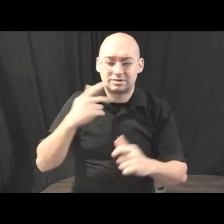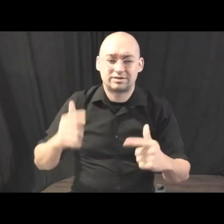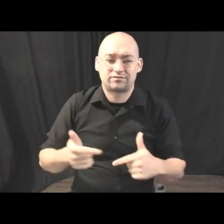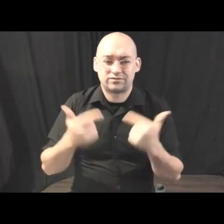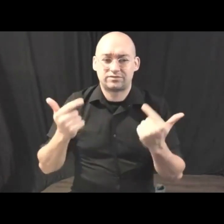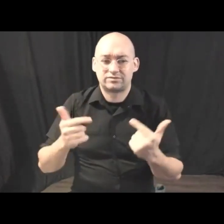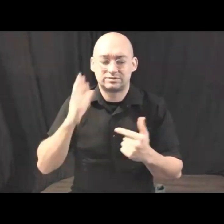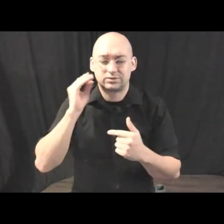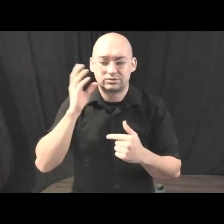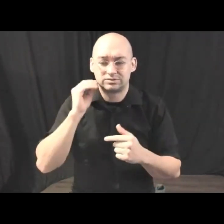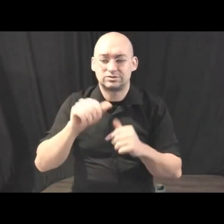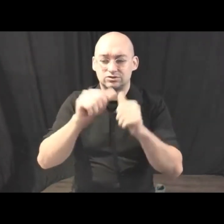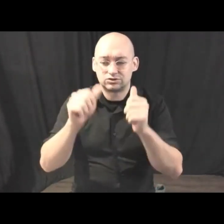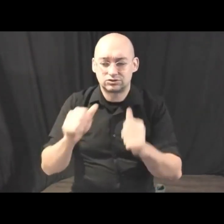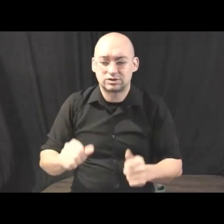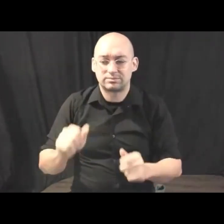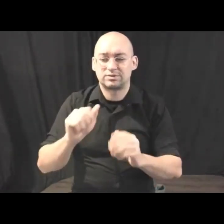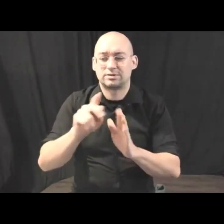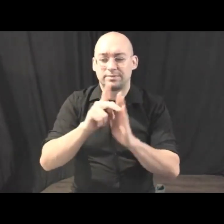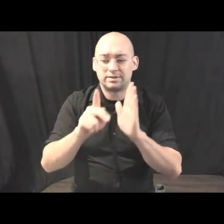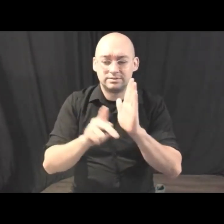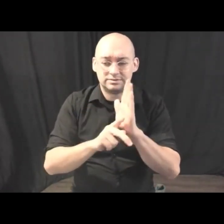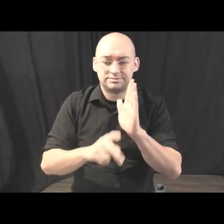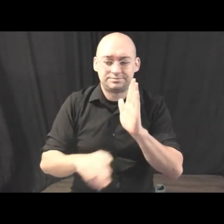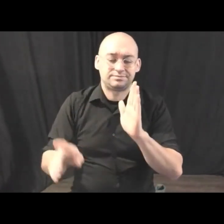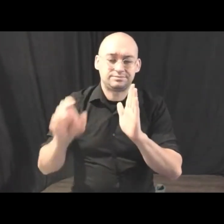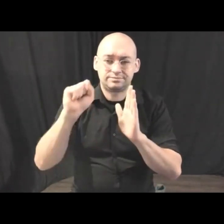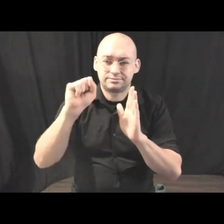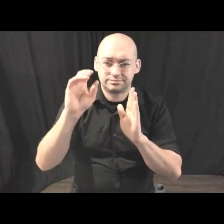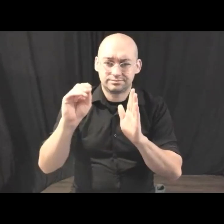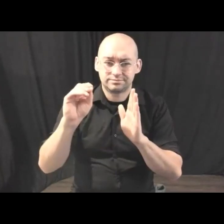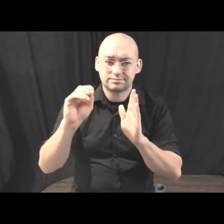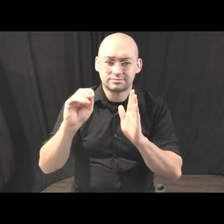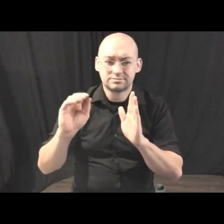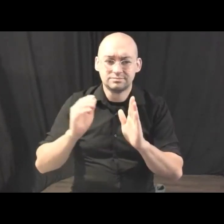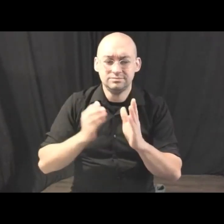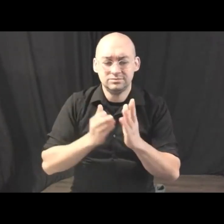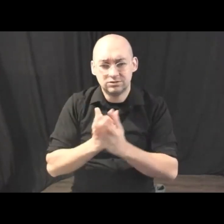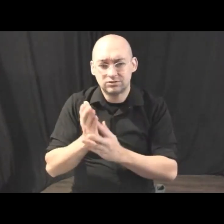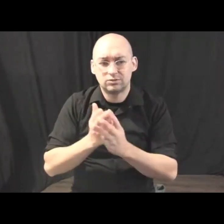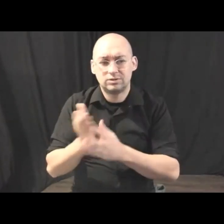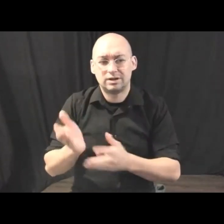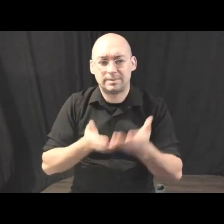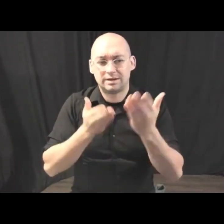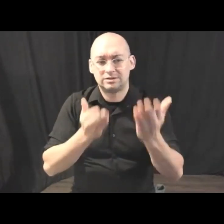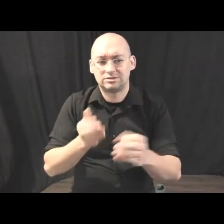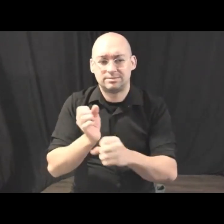shapes our policy moving forward. So I have gone through the recommendations that were made at the Master